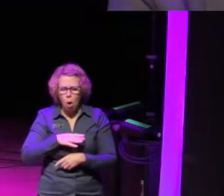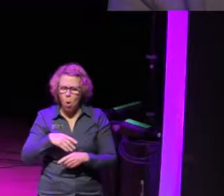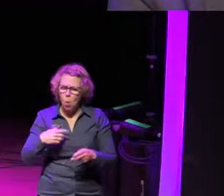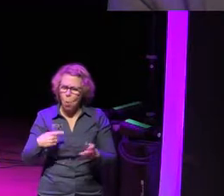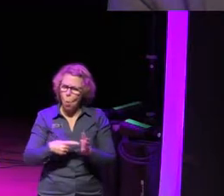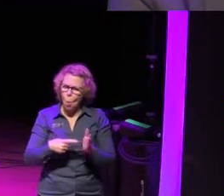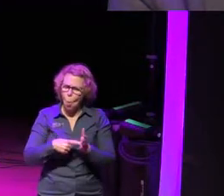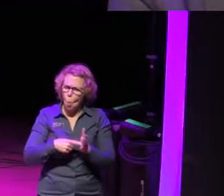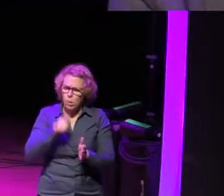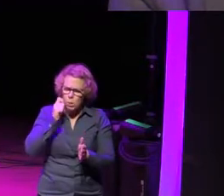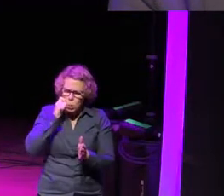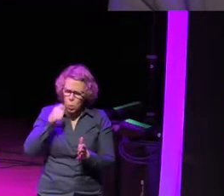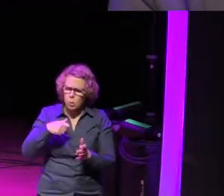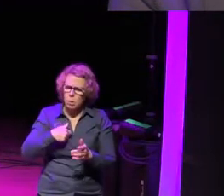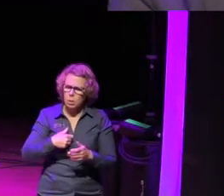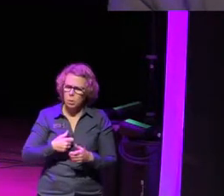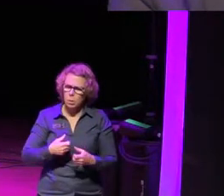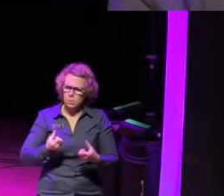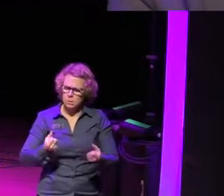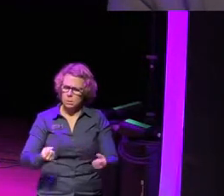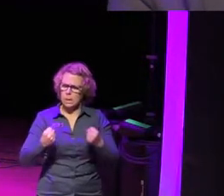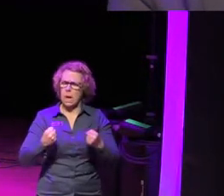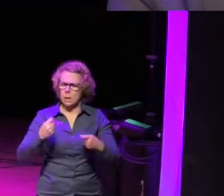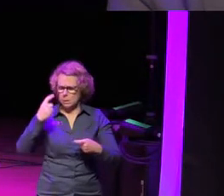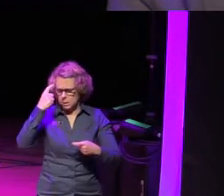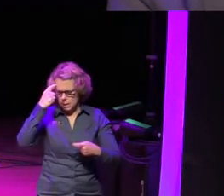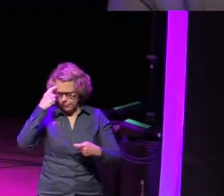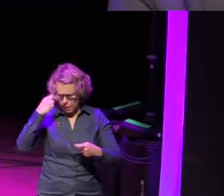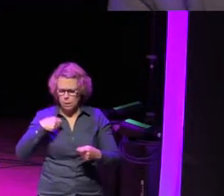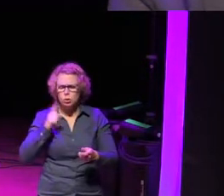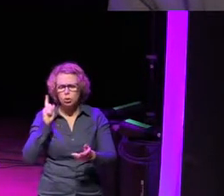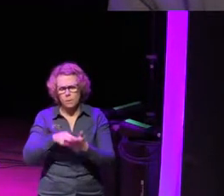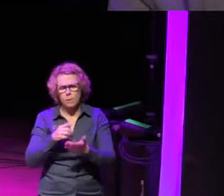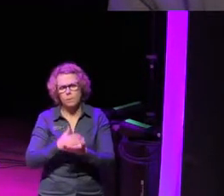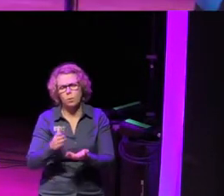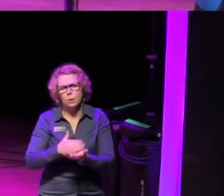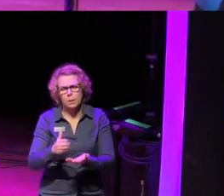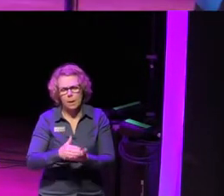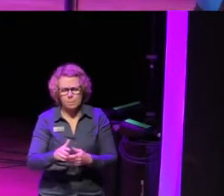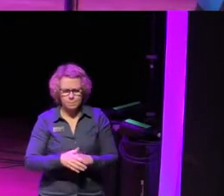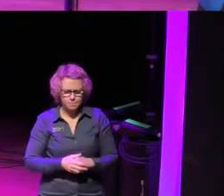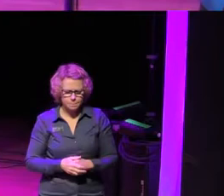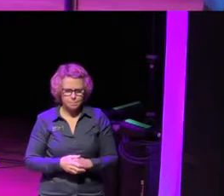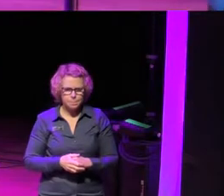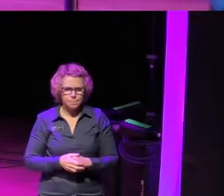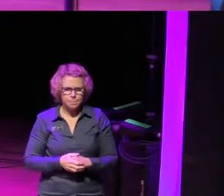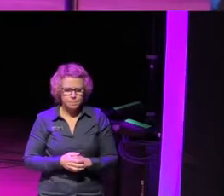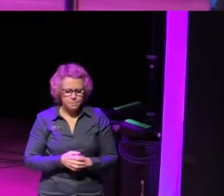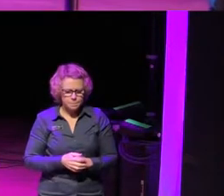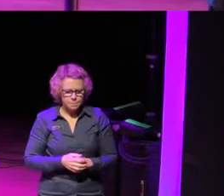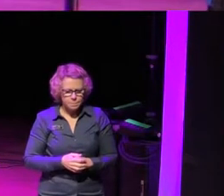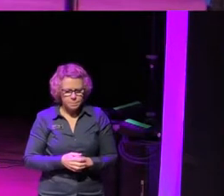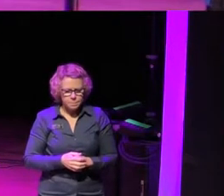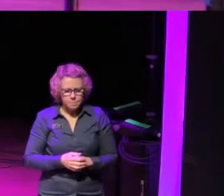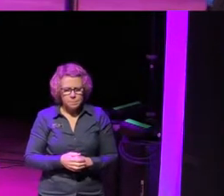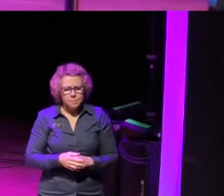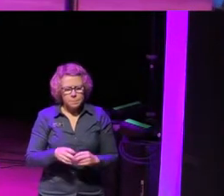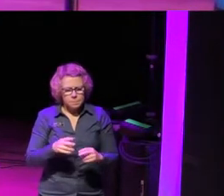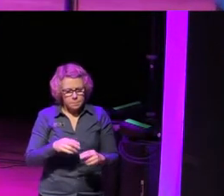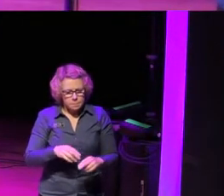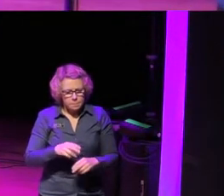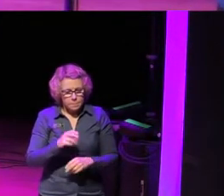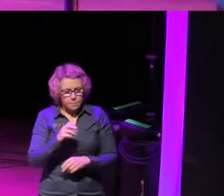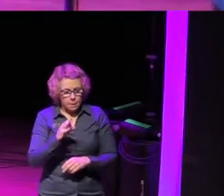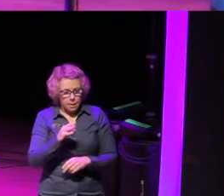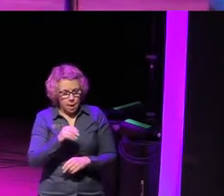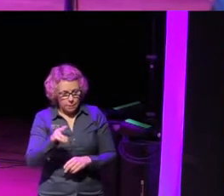a strong team to be able to continue. So there is a big also a personal cost you